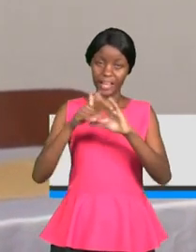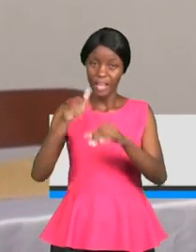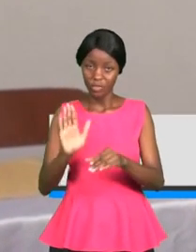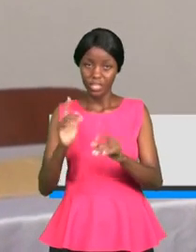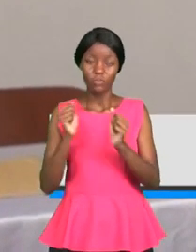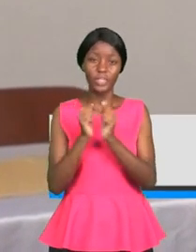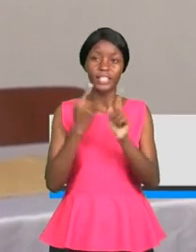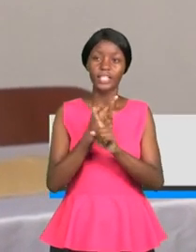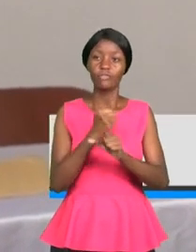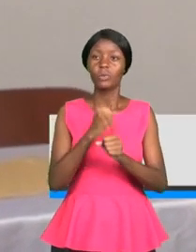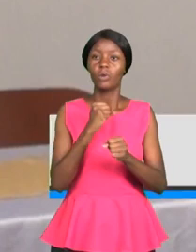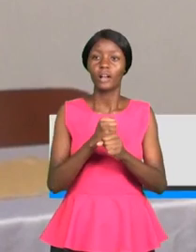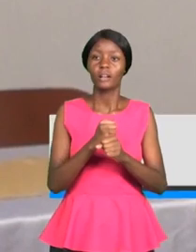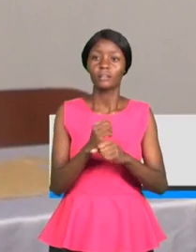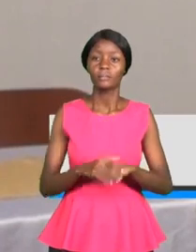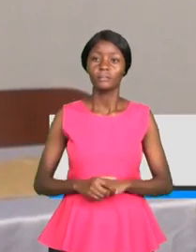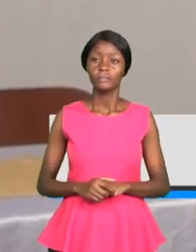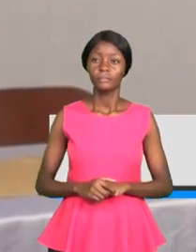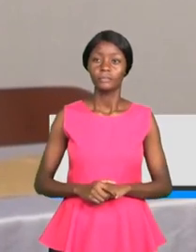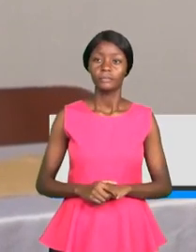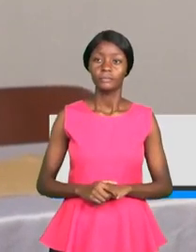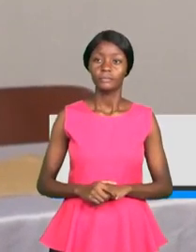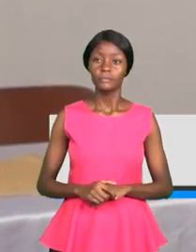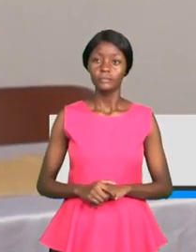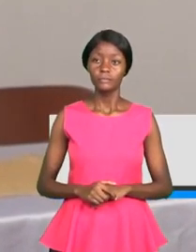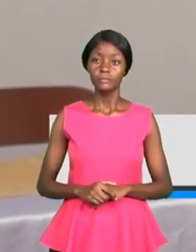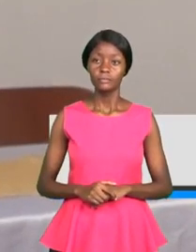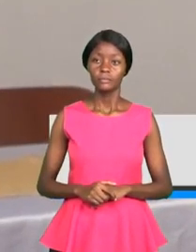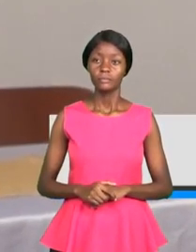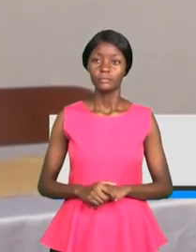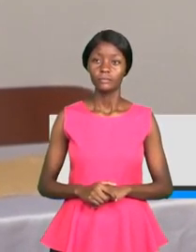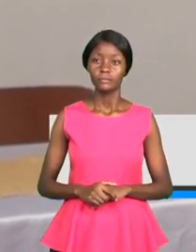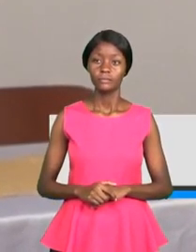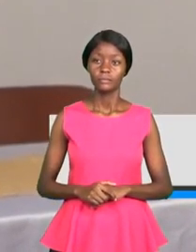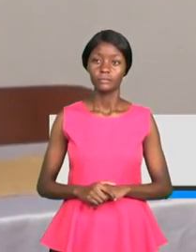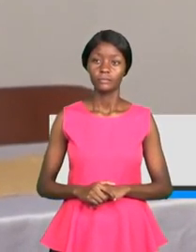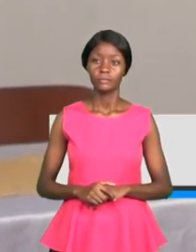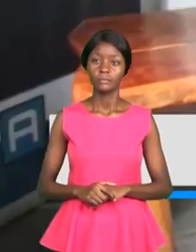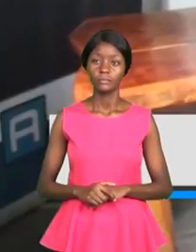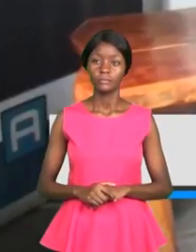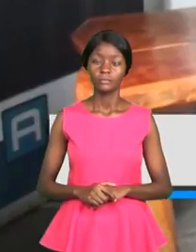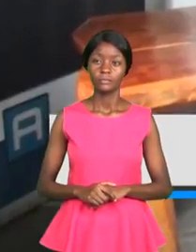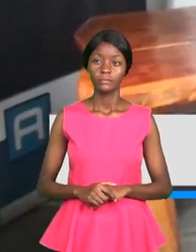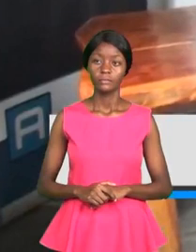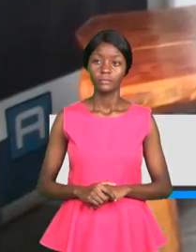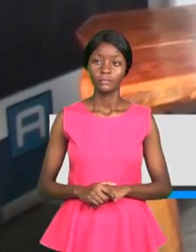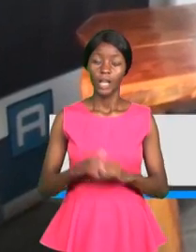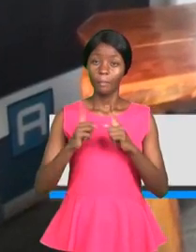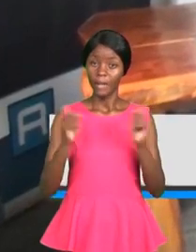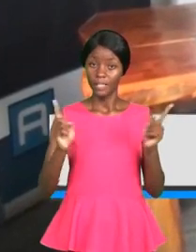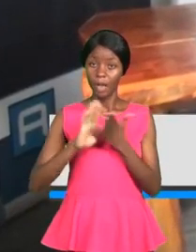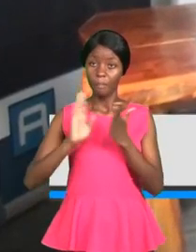work. Que ce soit ceux qui sont dans les pays, dans les divers secteurs d'activité. But most